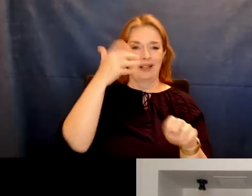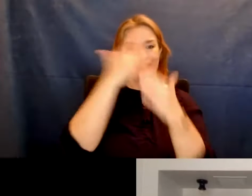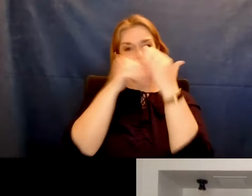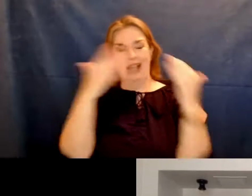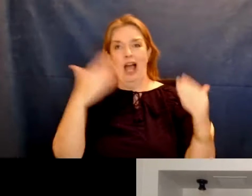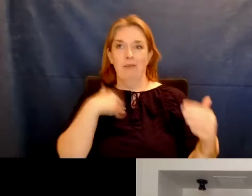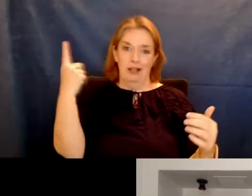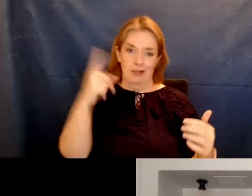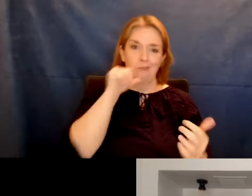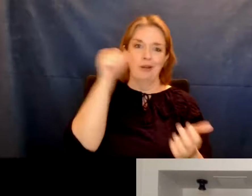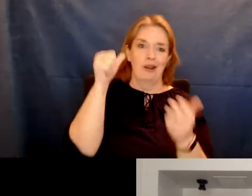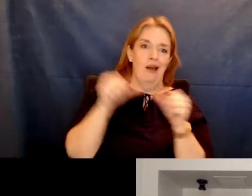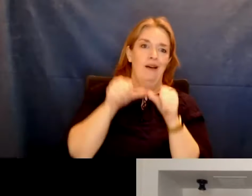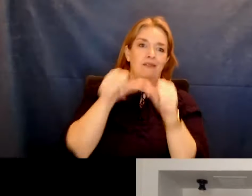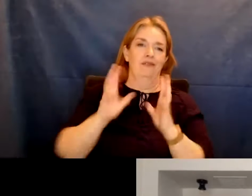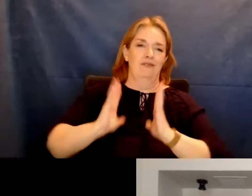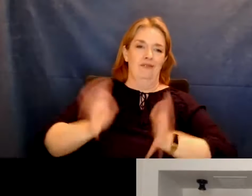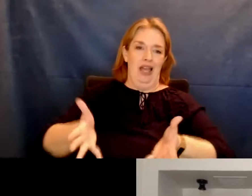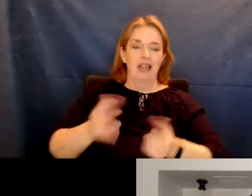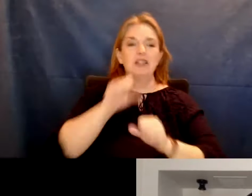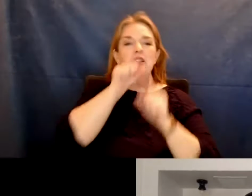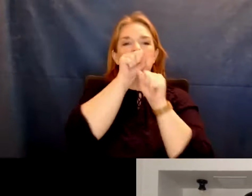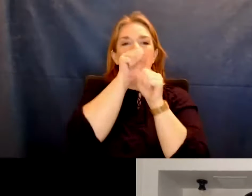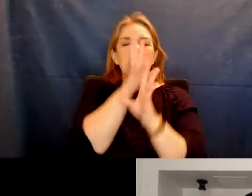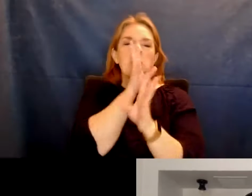Spew blood shine, a lie piles lump stump fine.